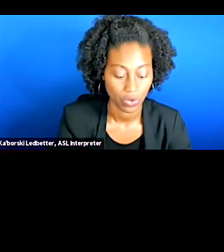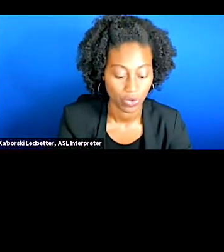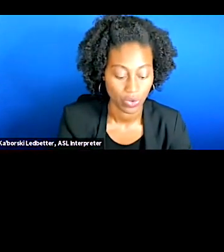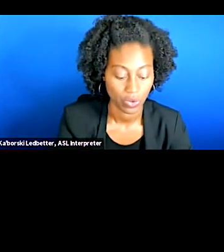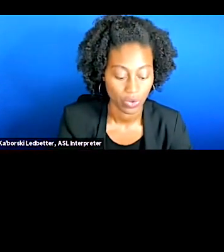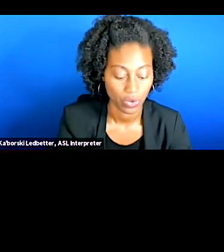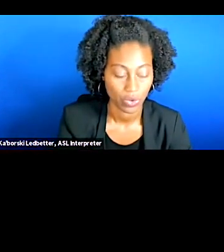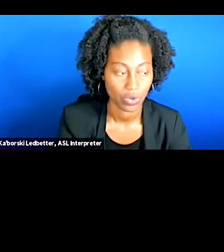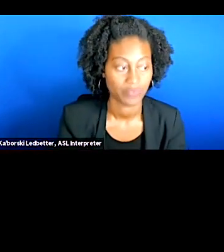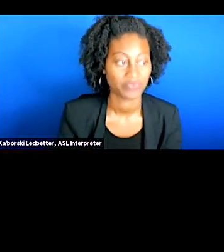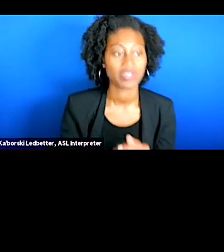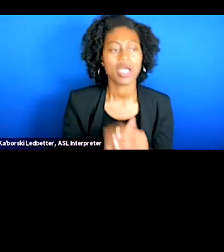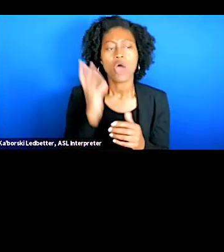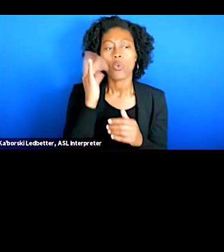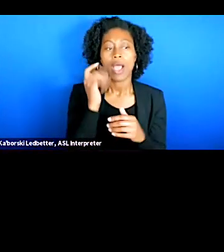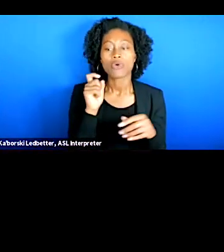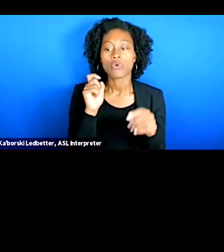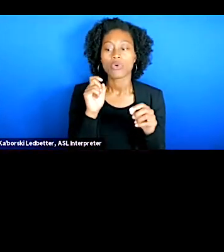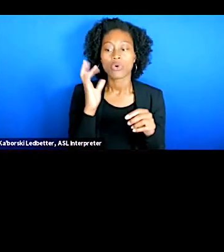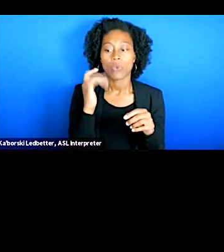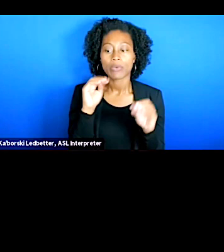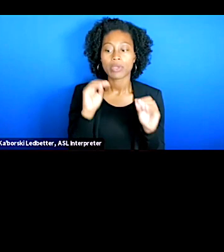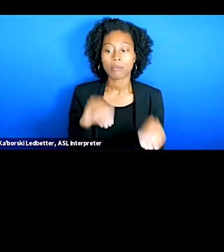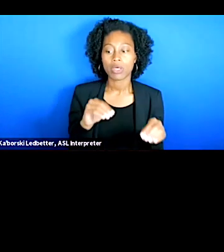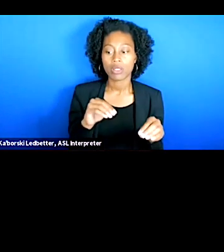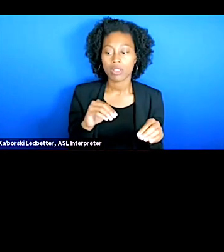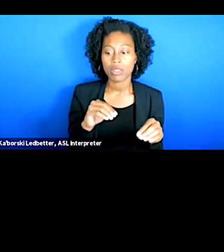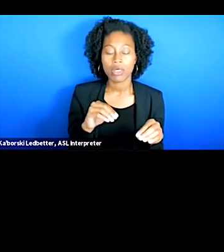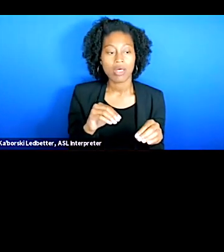we put the meta in metasynthesis.